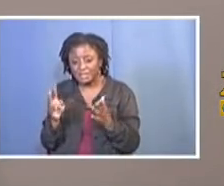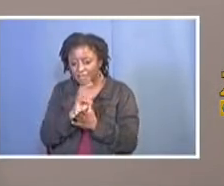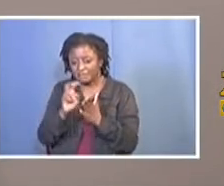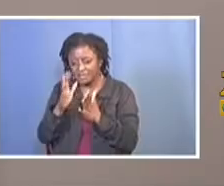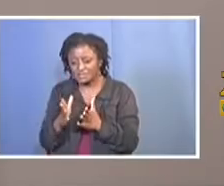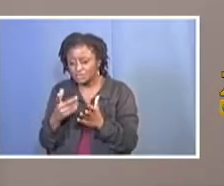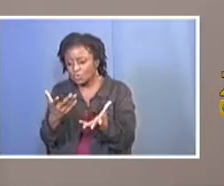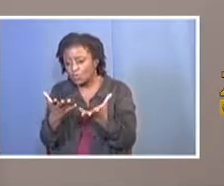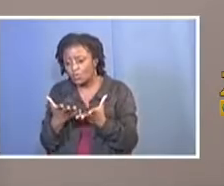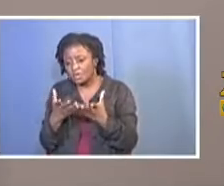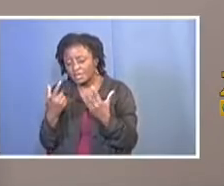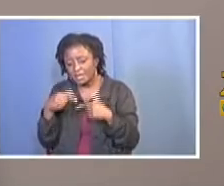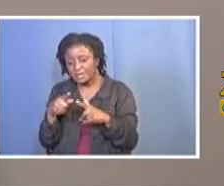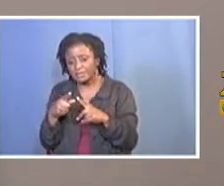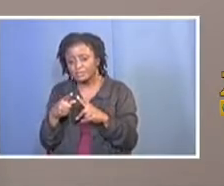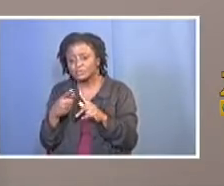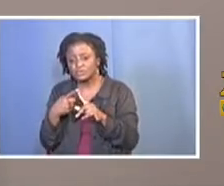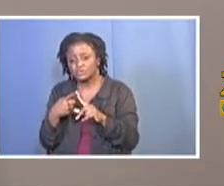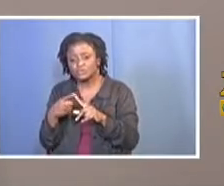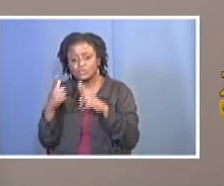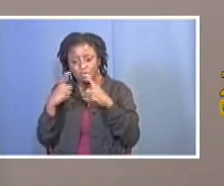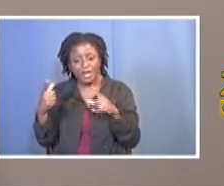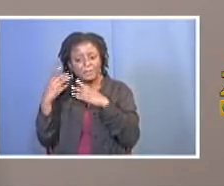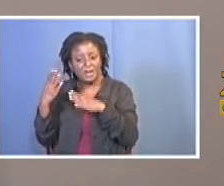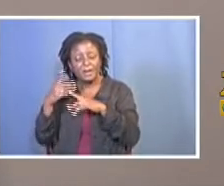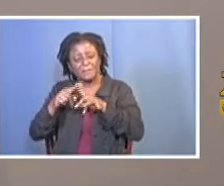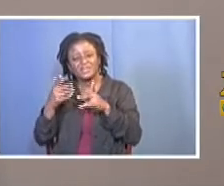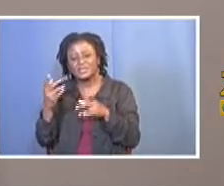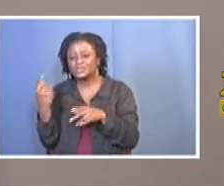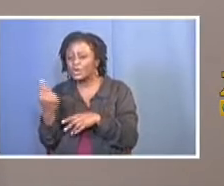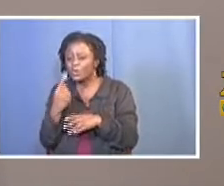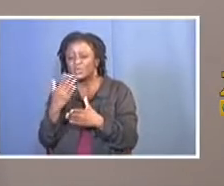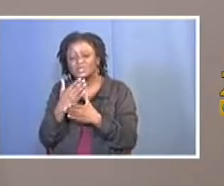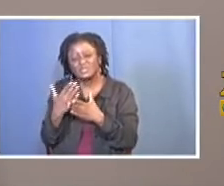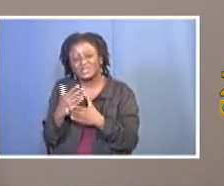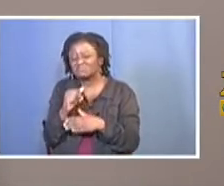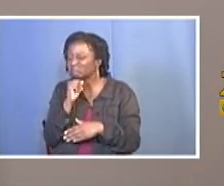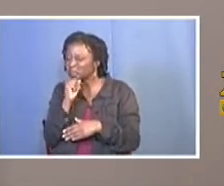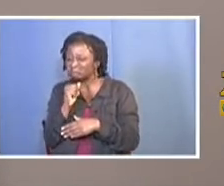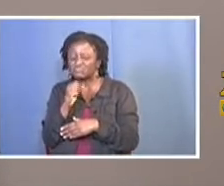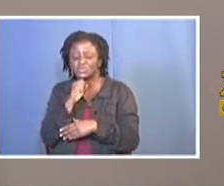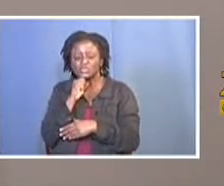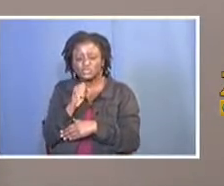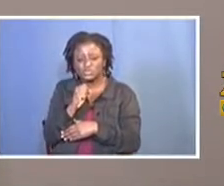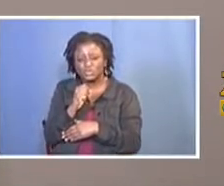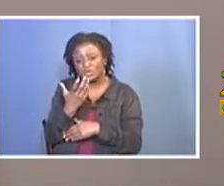Grand Bahama, but there's always some reluctance on their part.